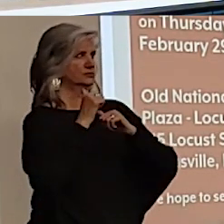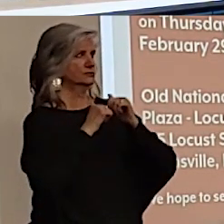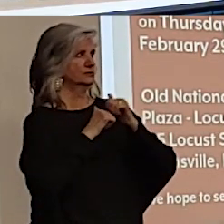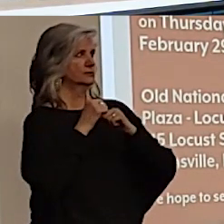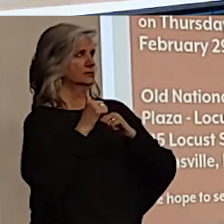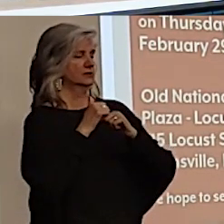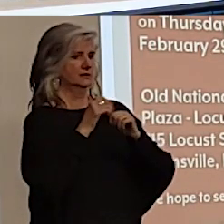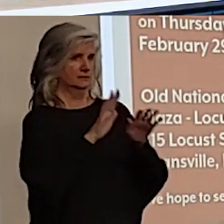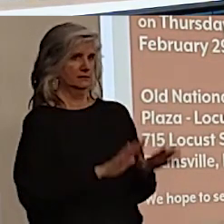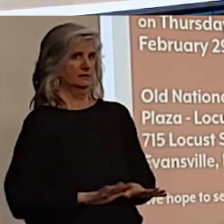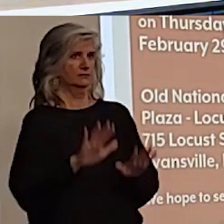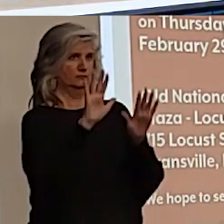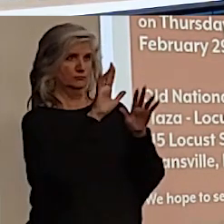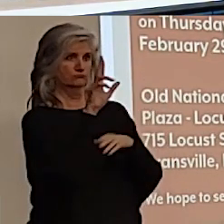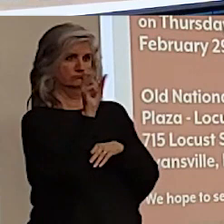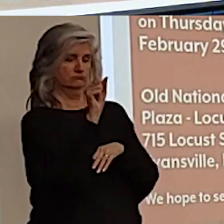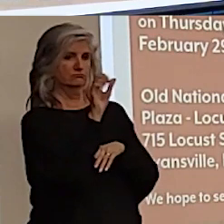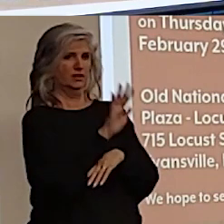across the country.